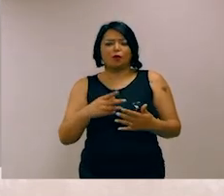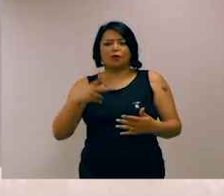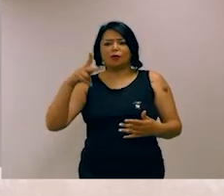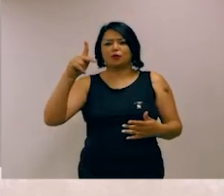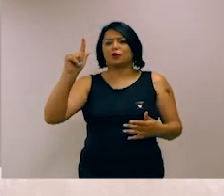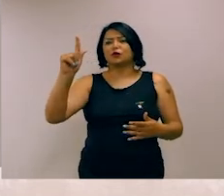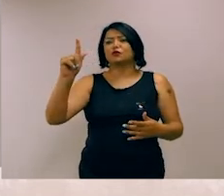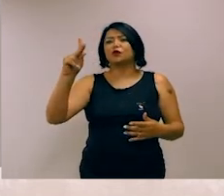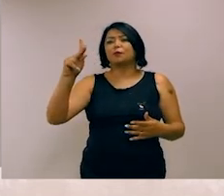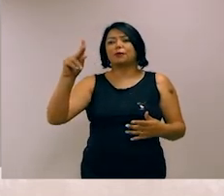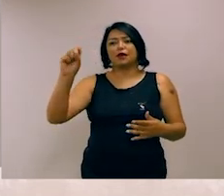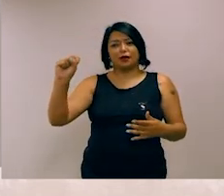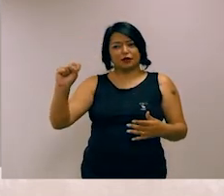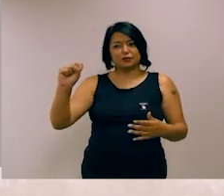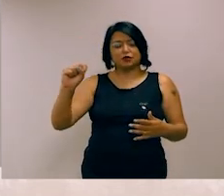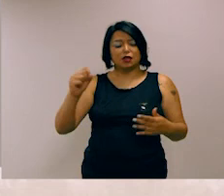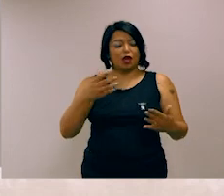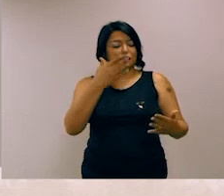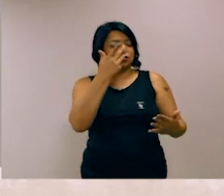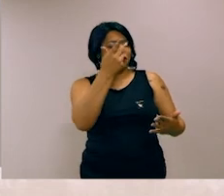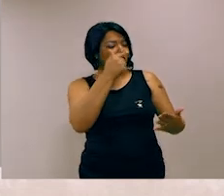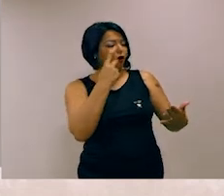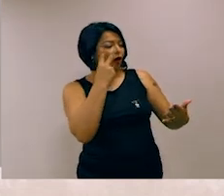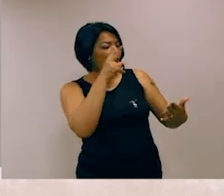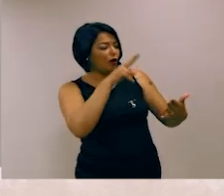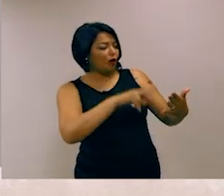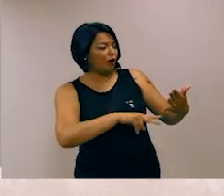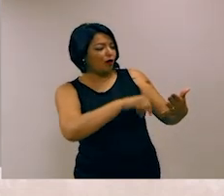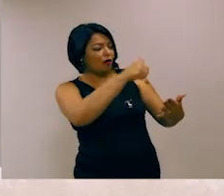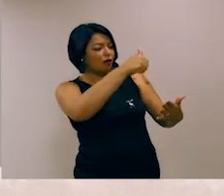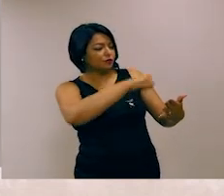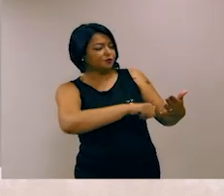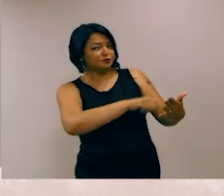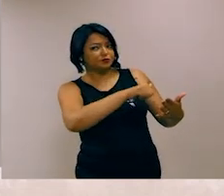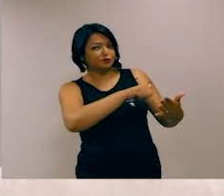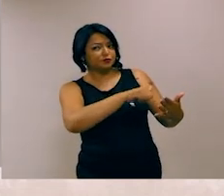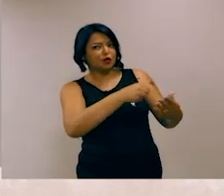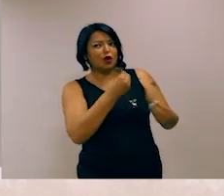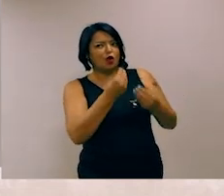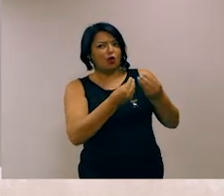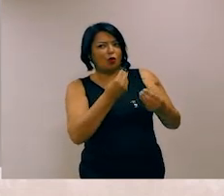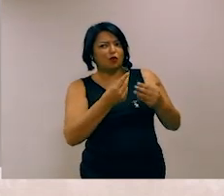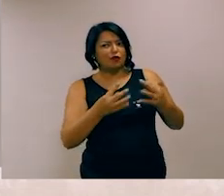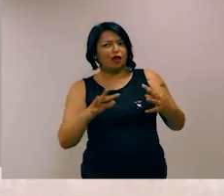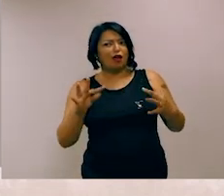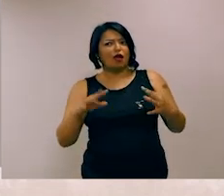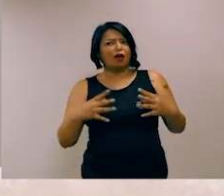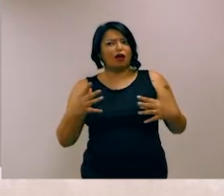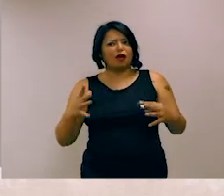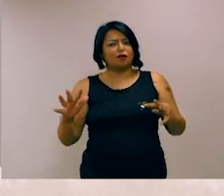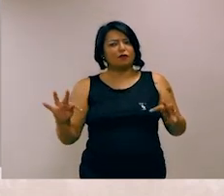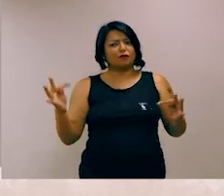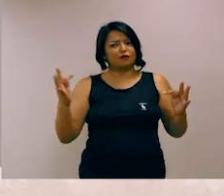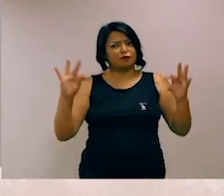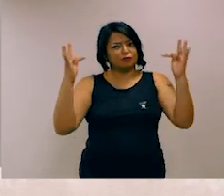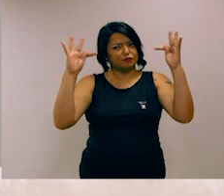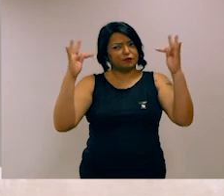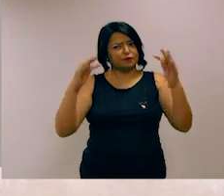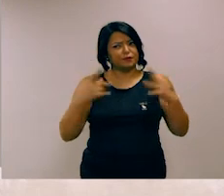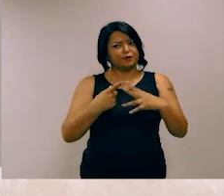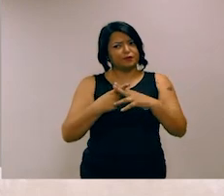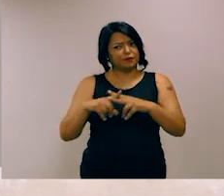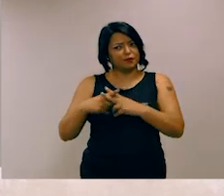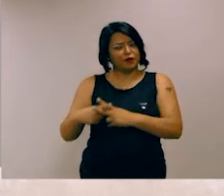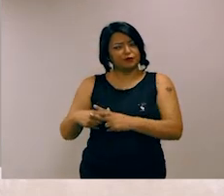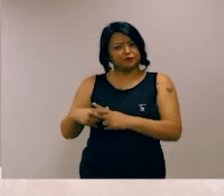phone with GPS, and they could see both level curves. And of course, they had a training to be